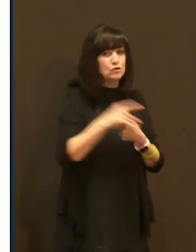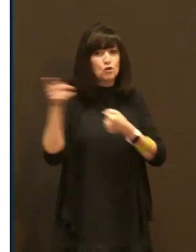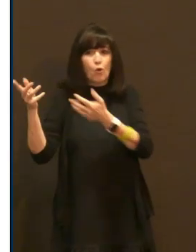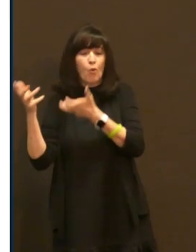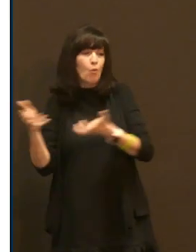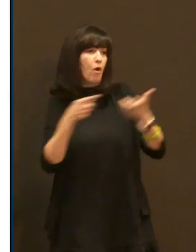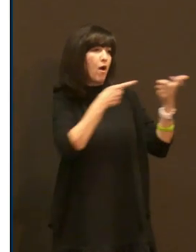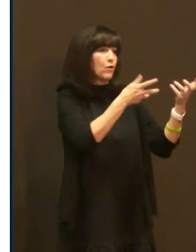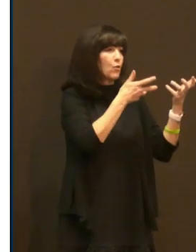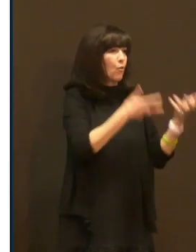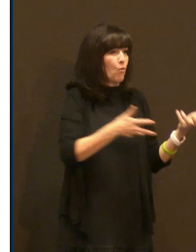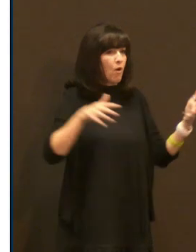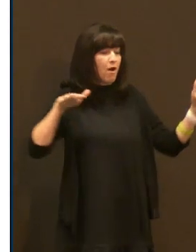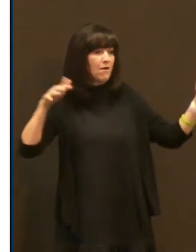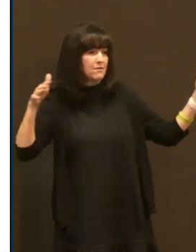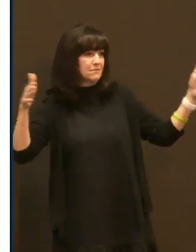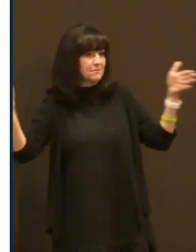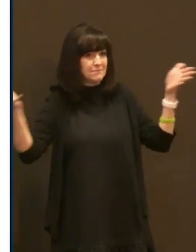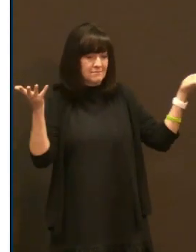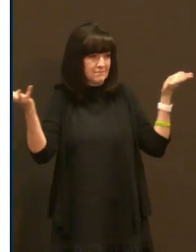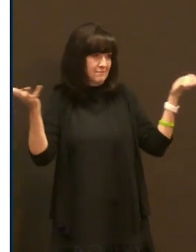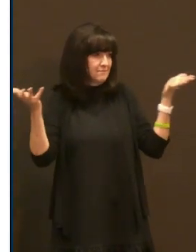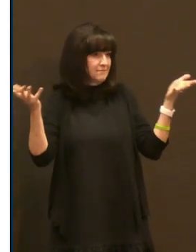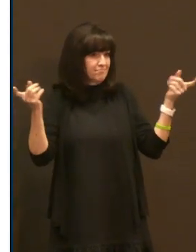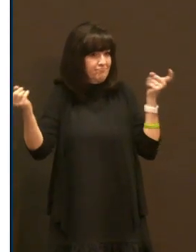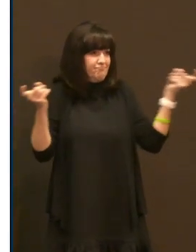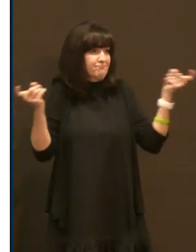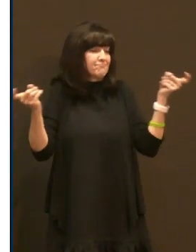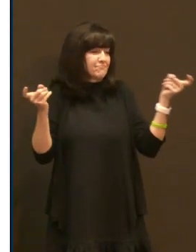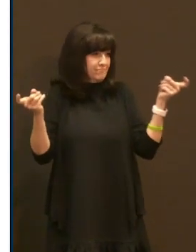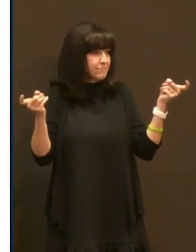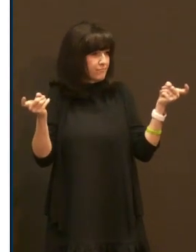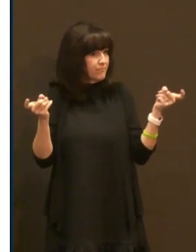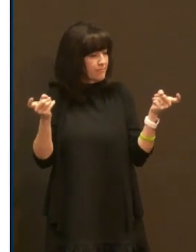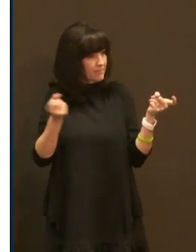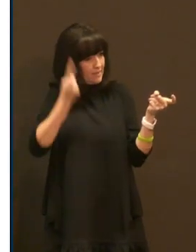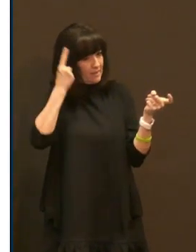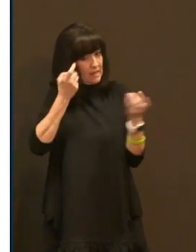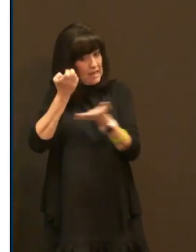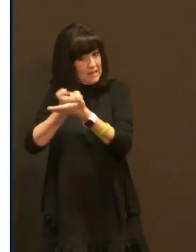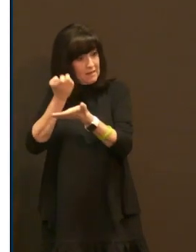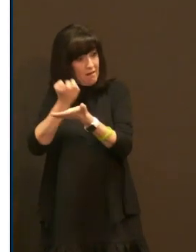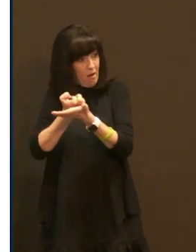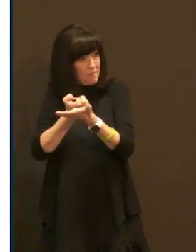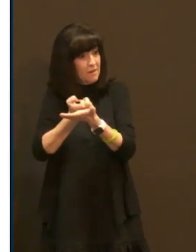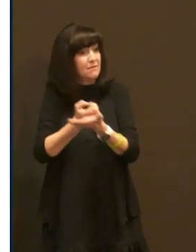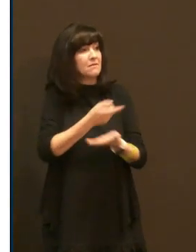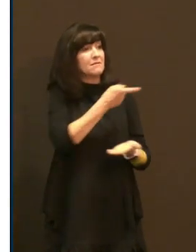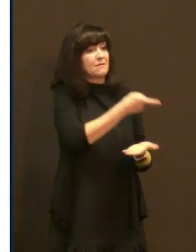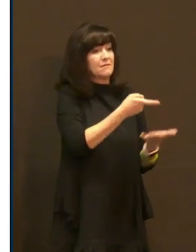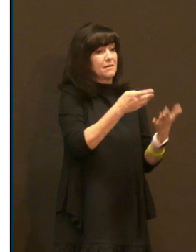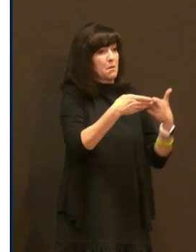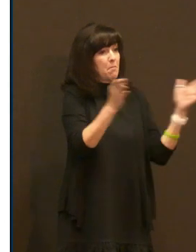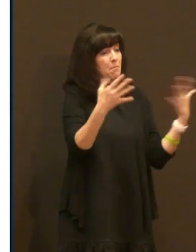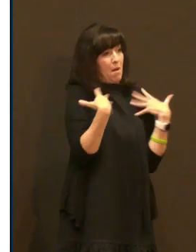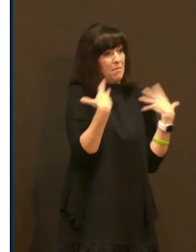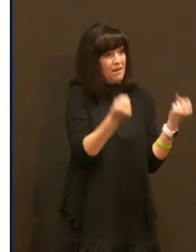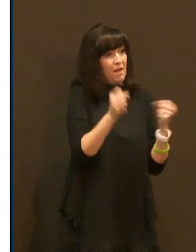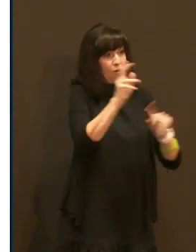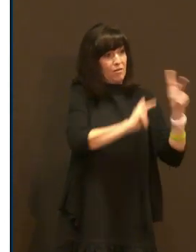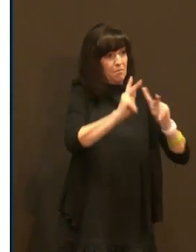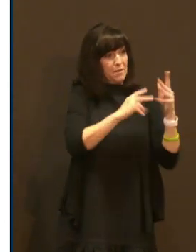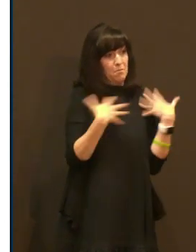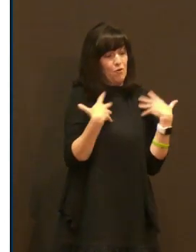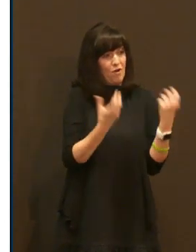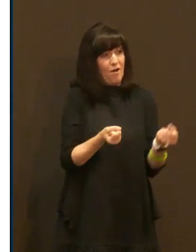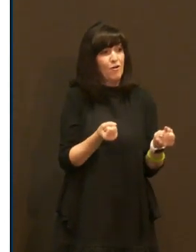those two very important imperatives, the economic one and the public health one. And